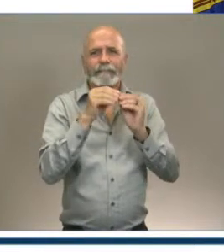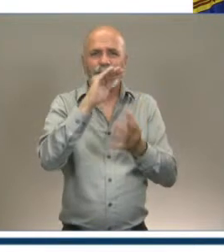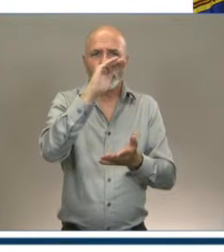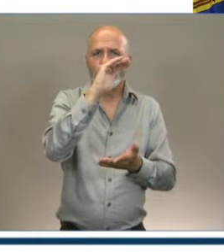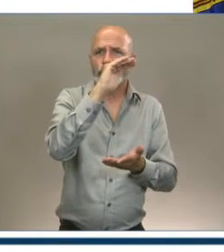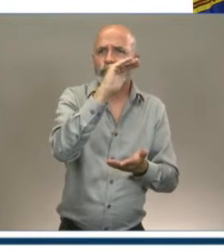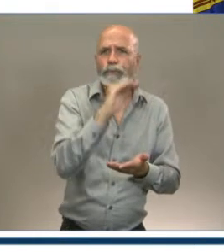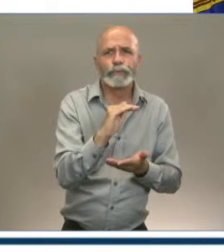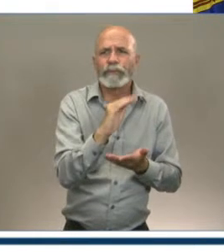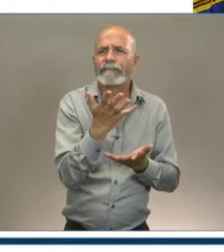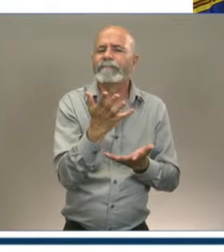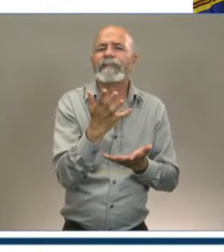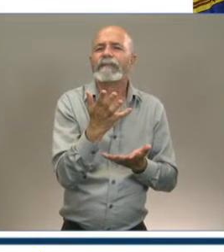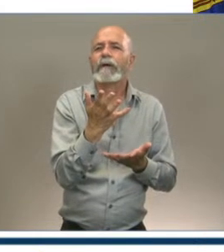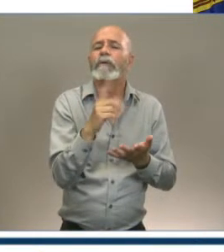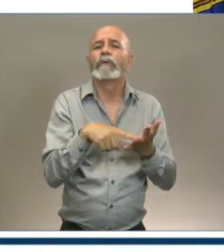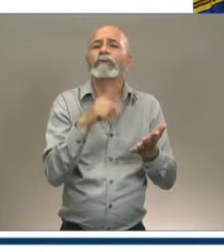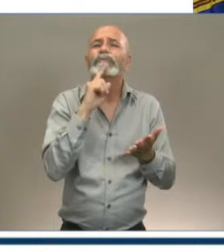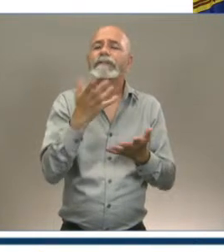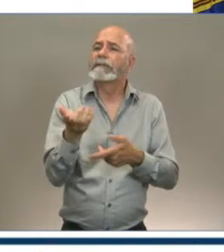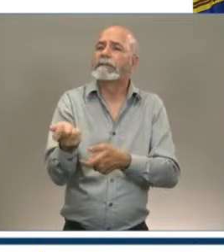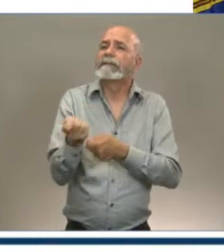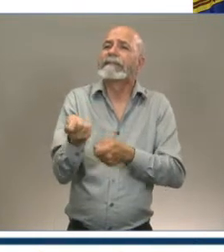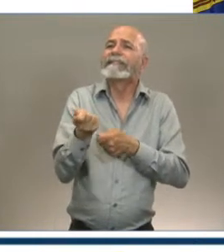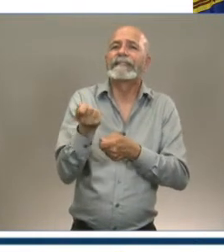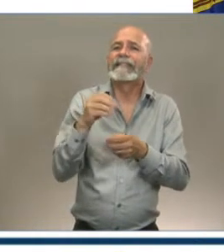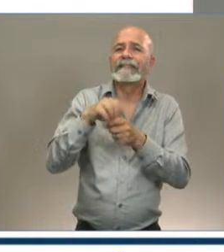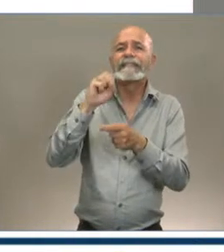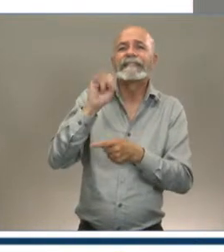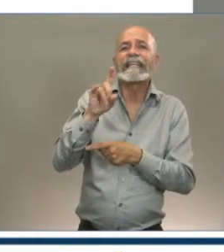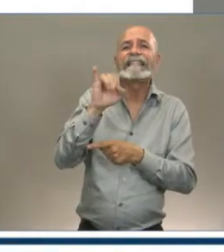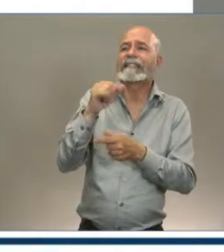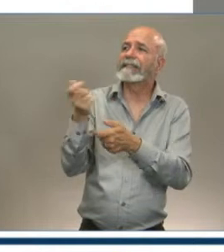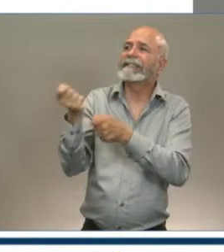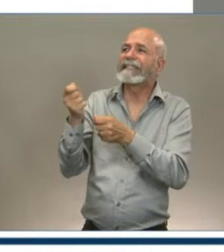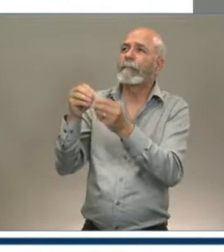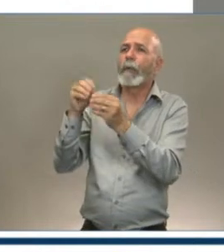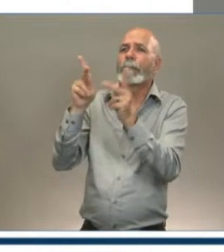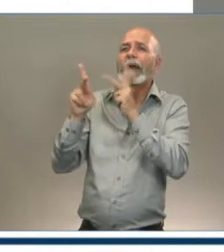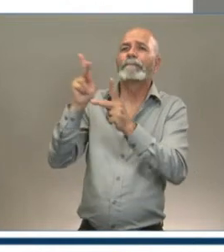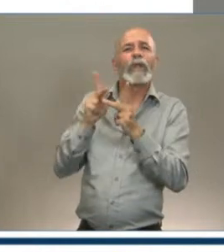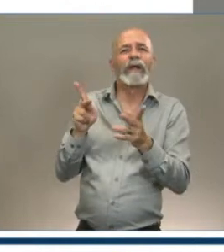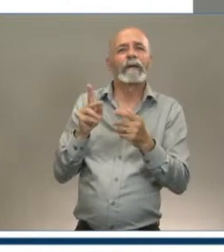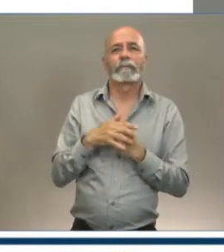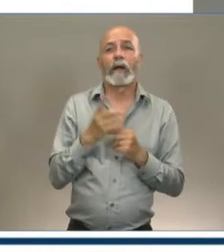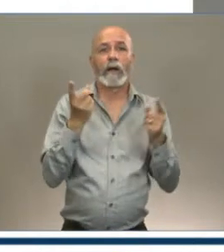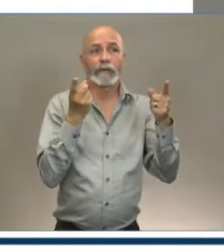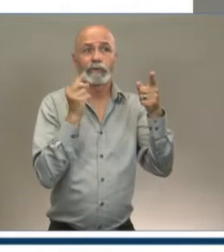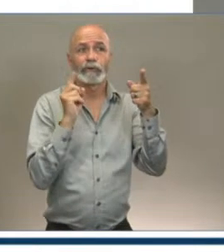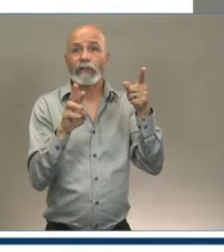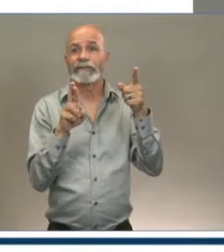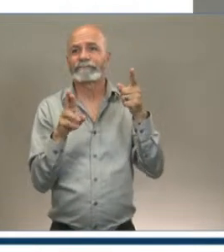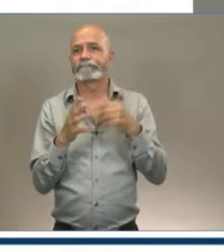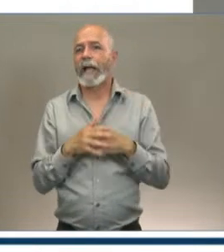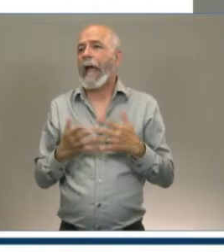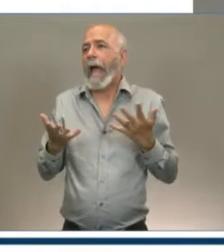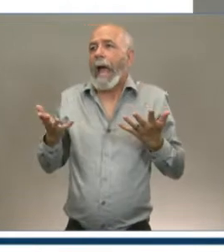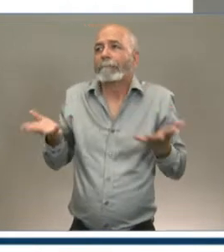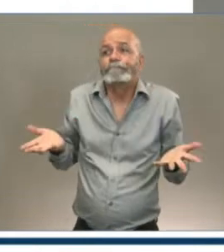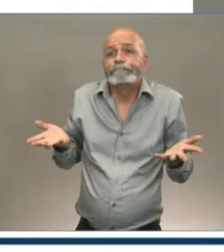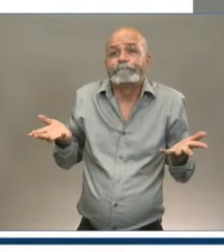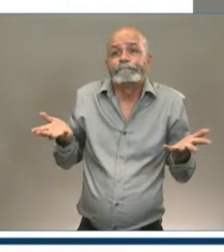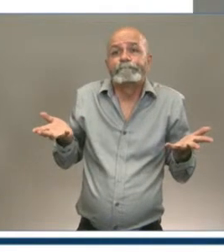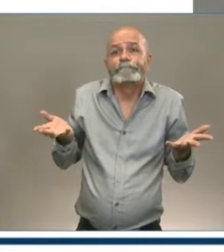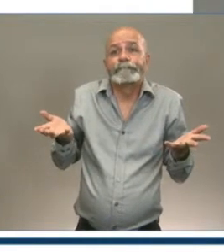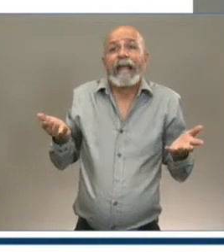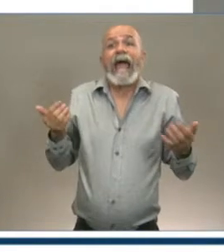needed to get people to get tested? I don't have any insight of that. I mean, that's I think we have good access to testing in that